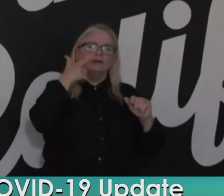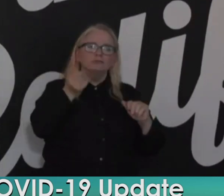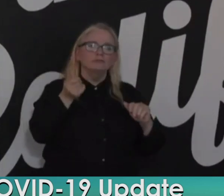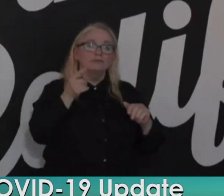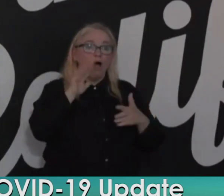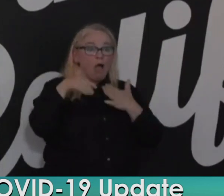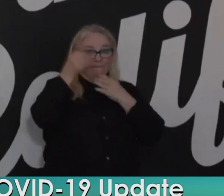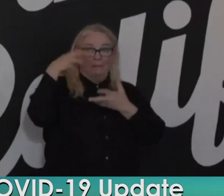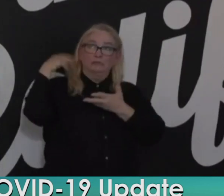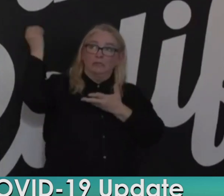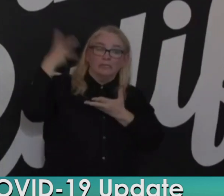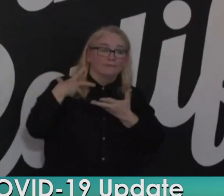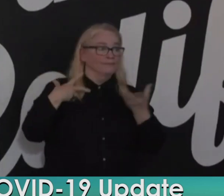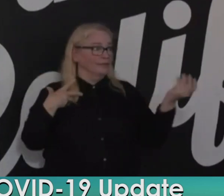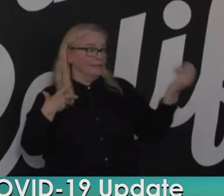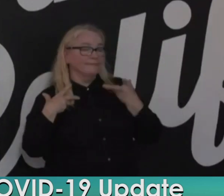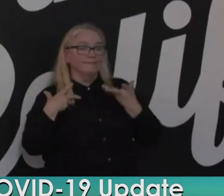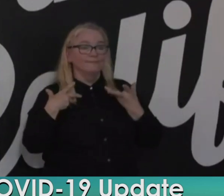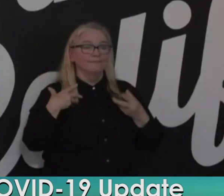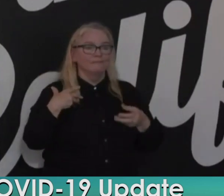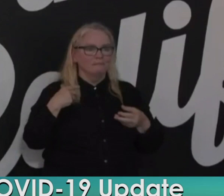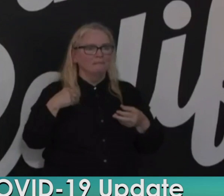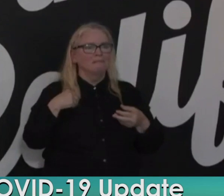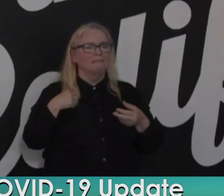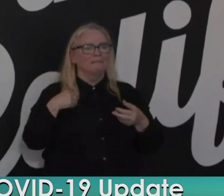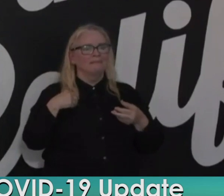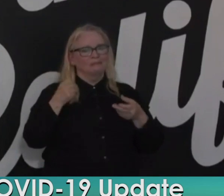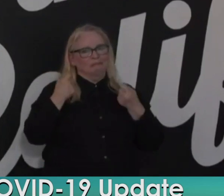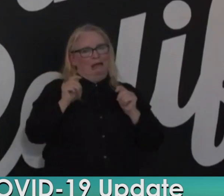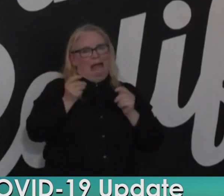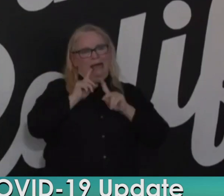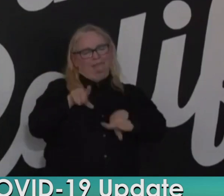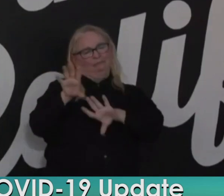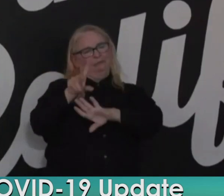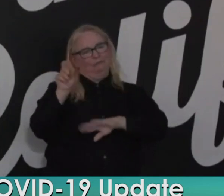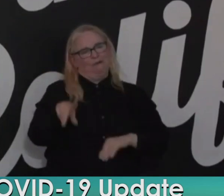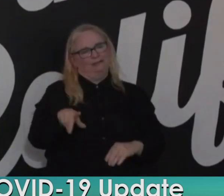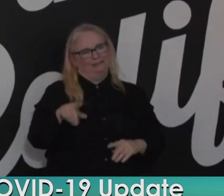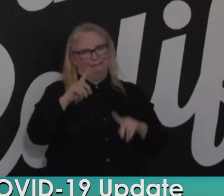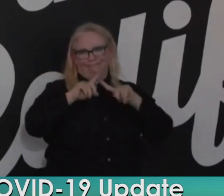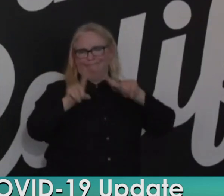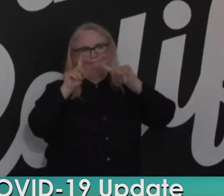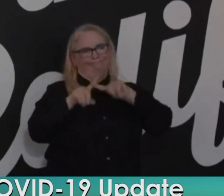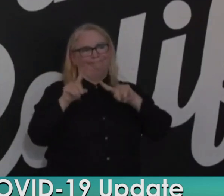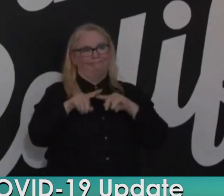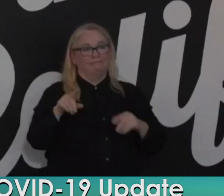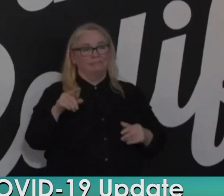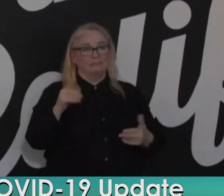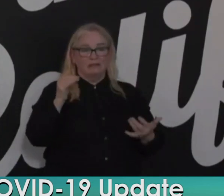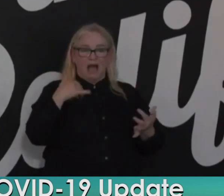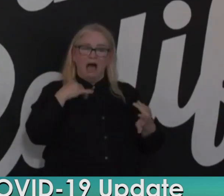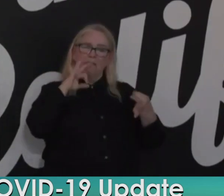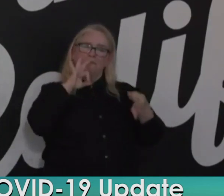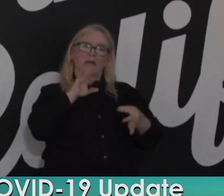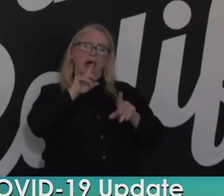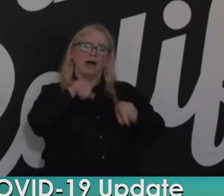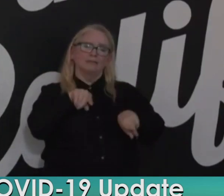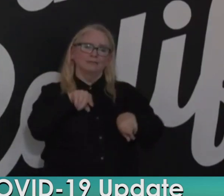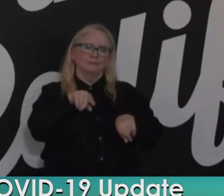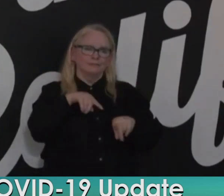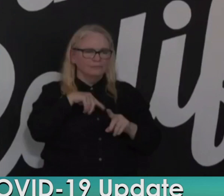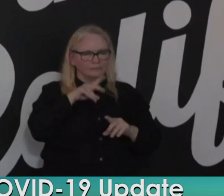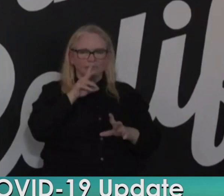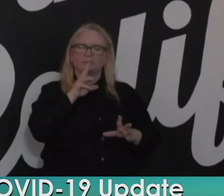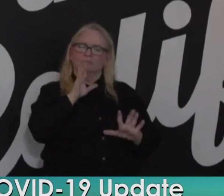question. It's not just an intellectual exercise in the abstract. It's one of deep engagement. As it relates to the